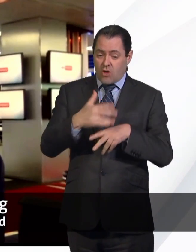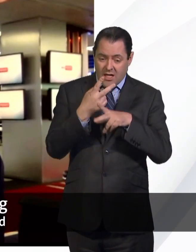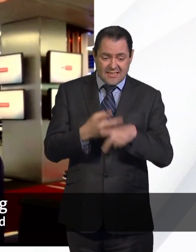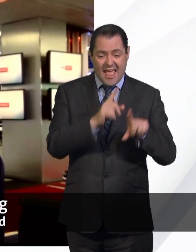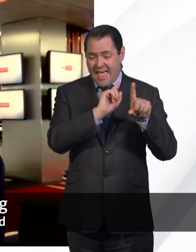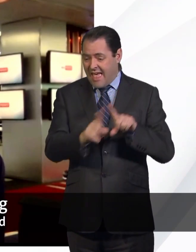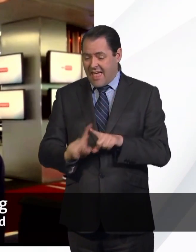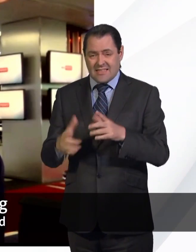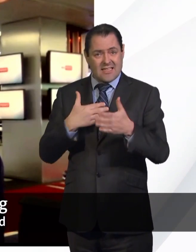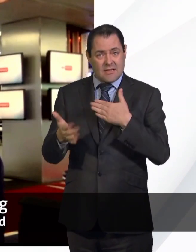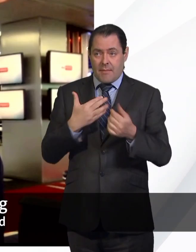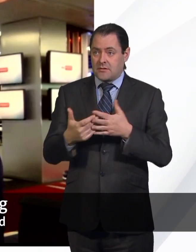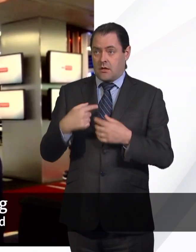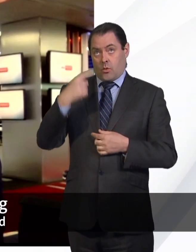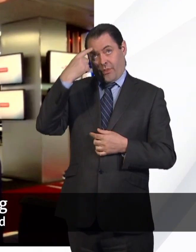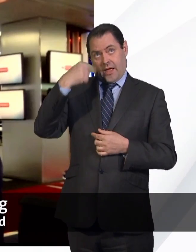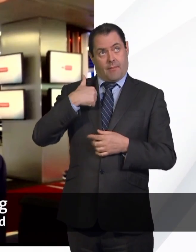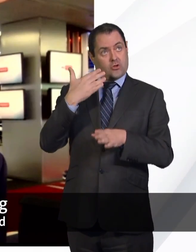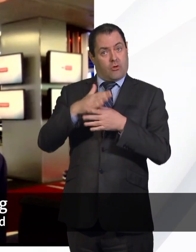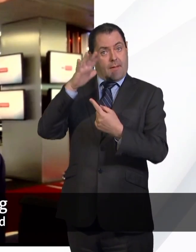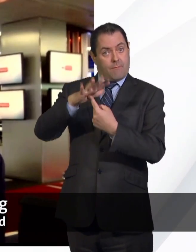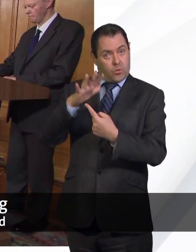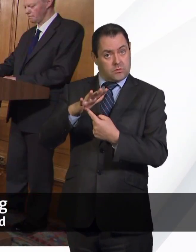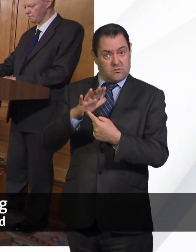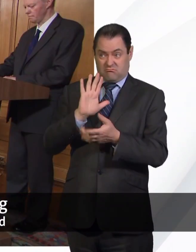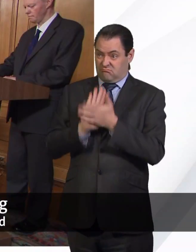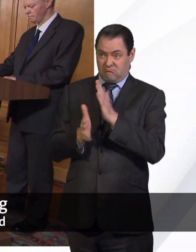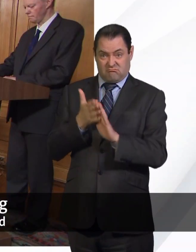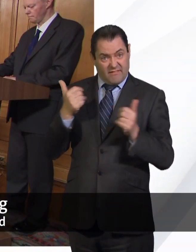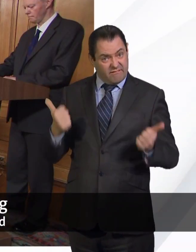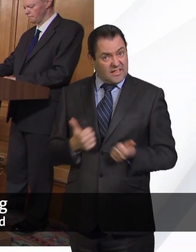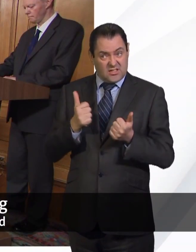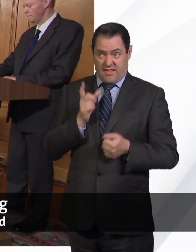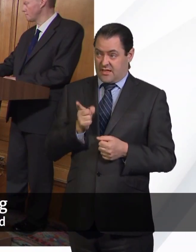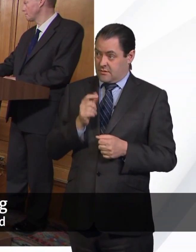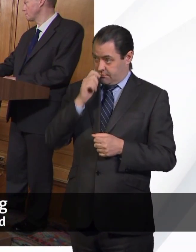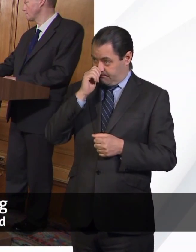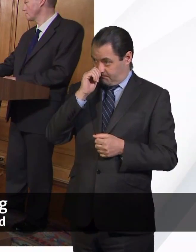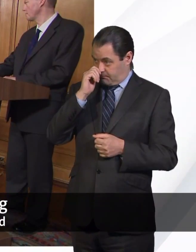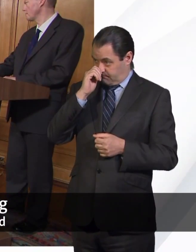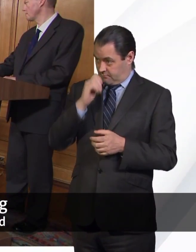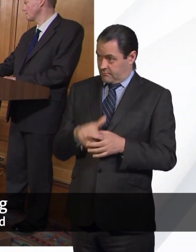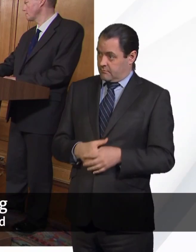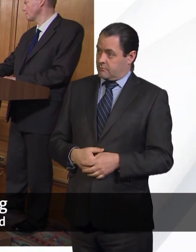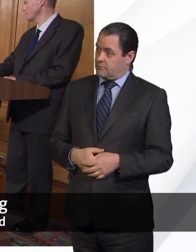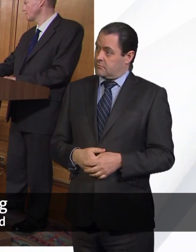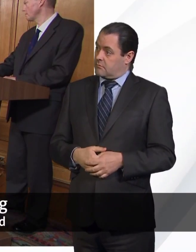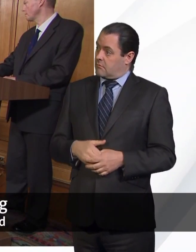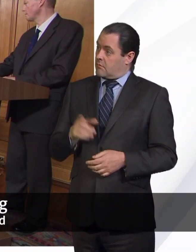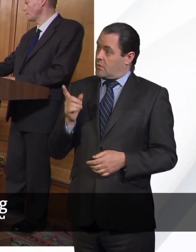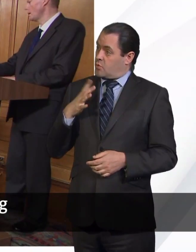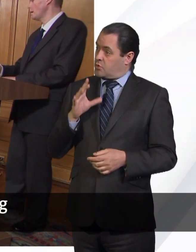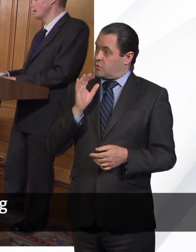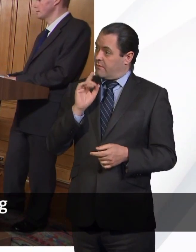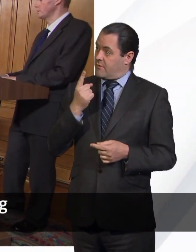arrangements, however important you think your job is? It's very important. Well, let me. Do you want to answer the